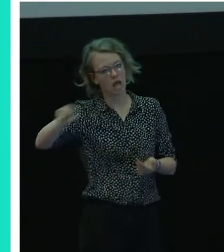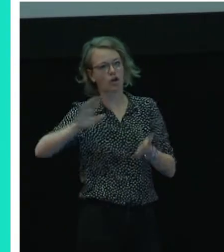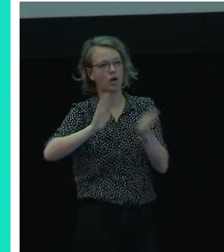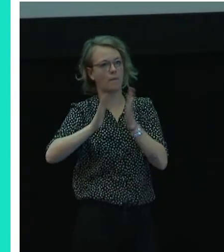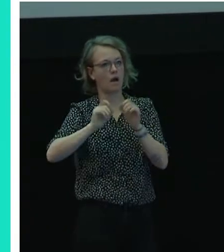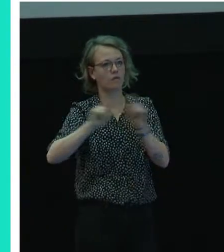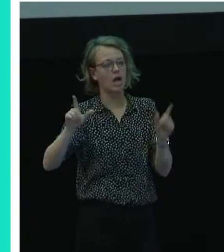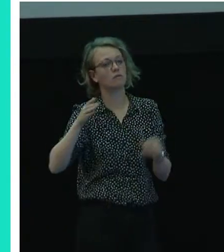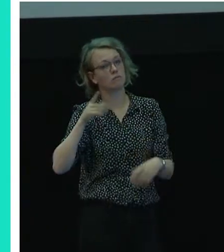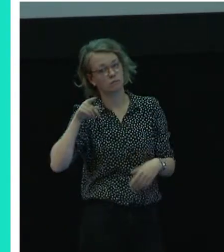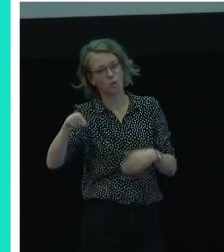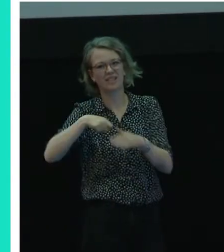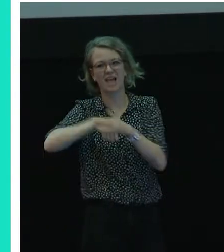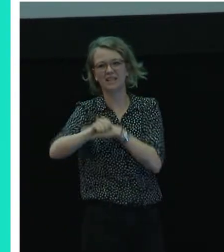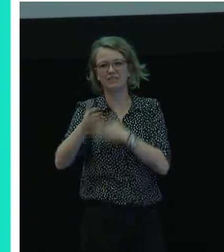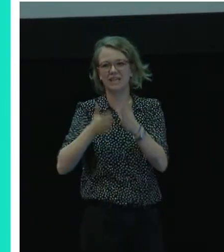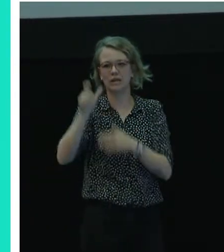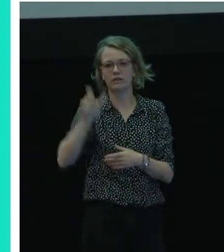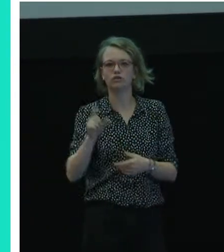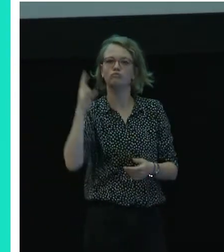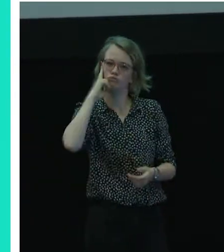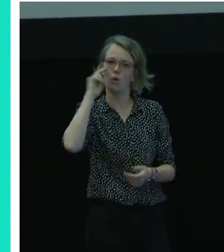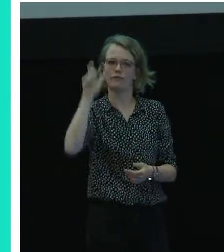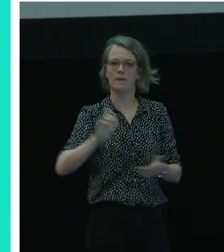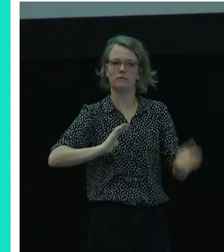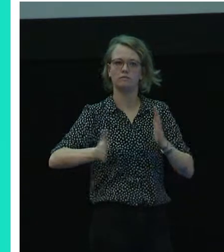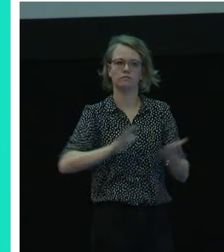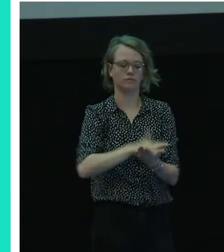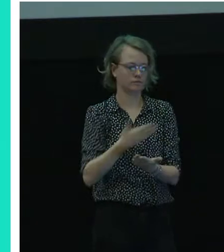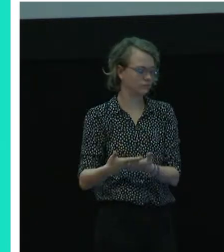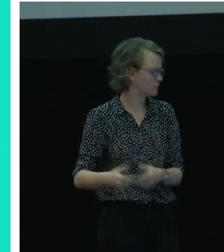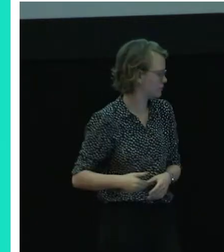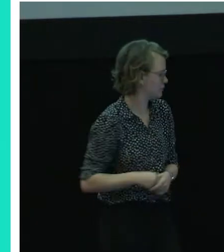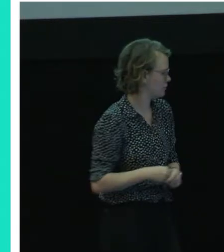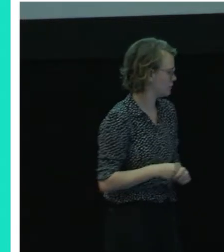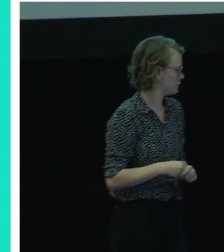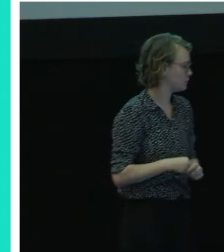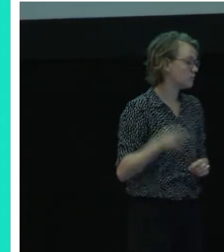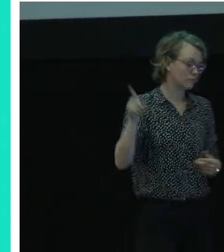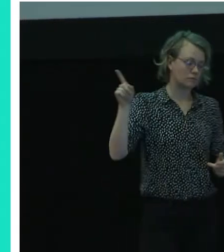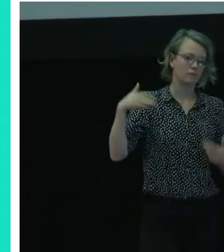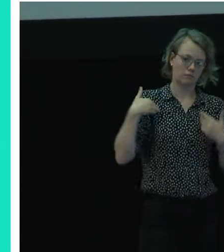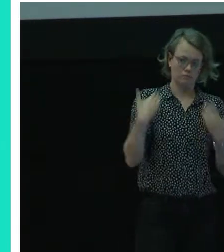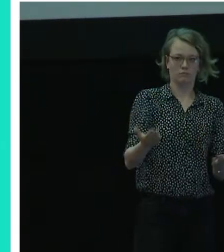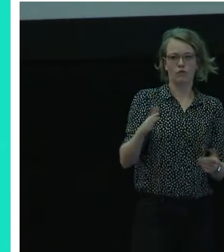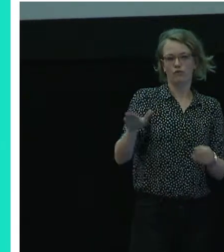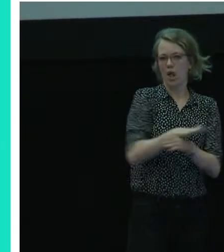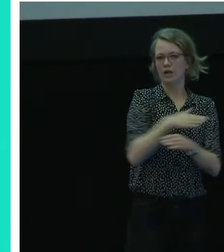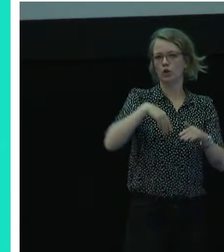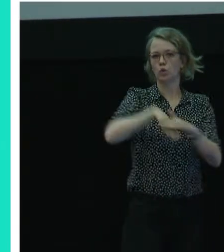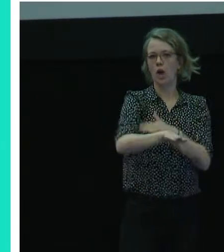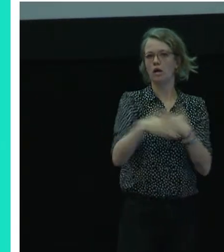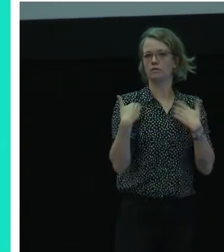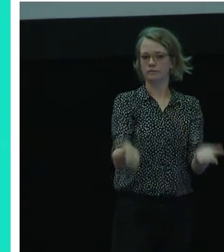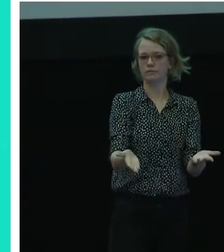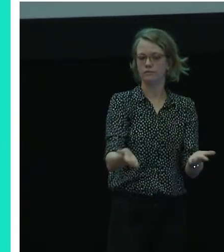now. So what they do is they translate written information to sign language translation, and